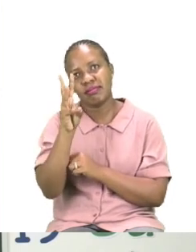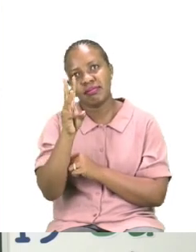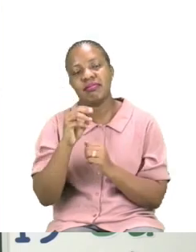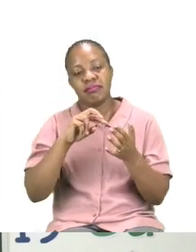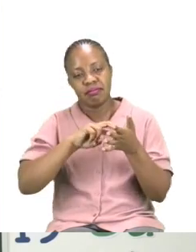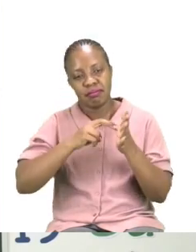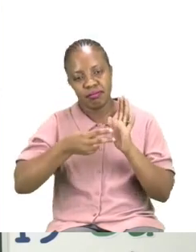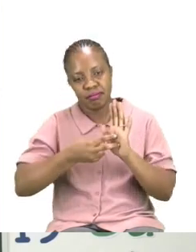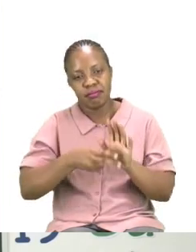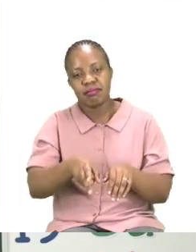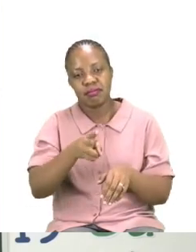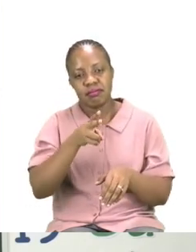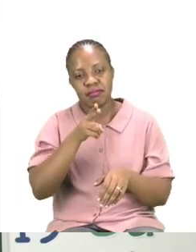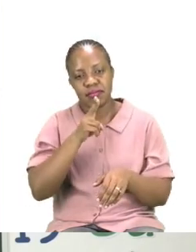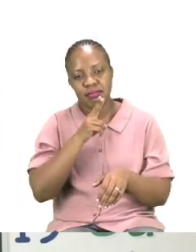will become